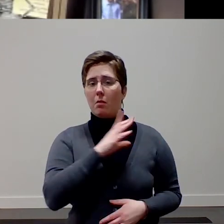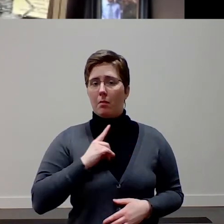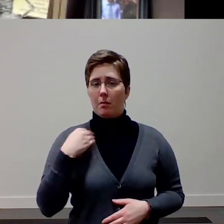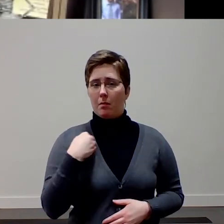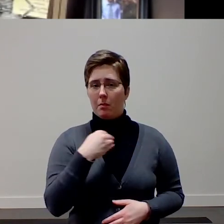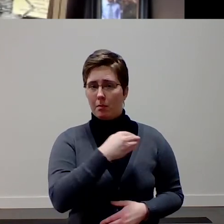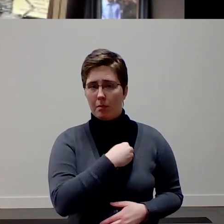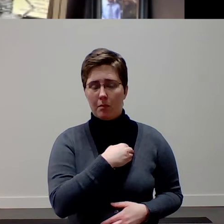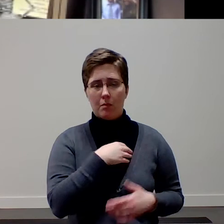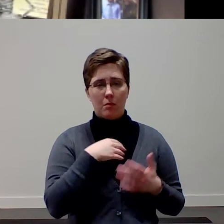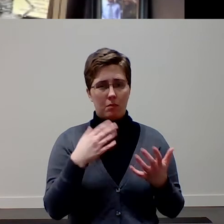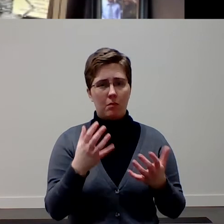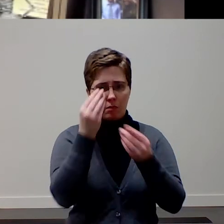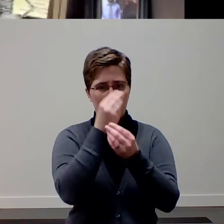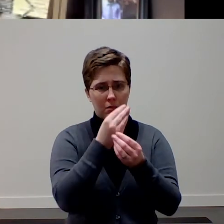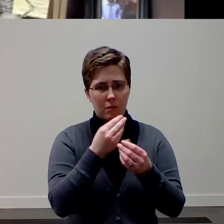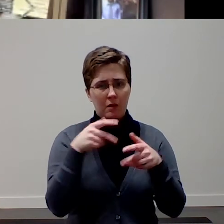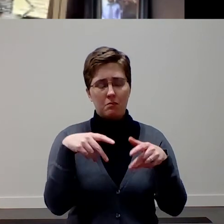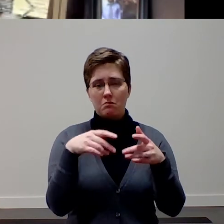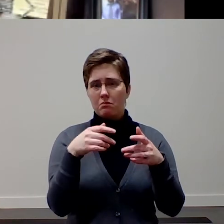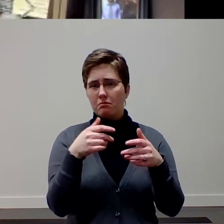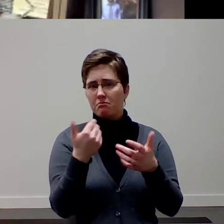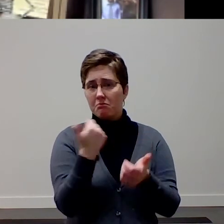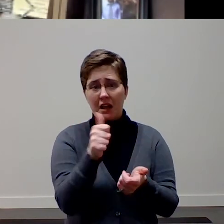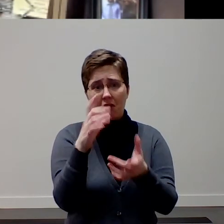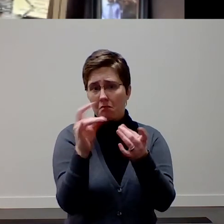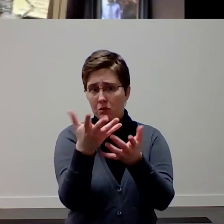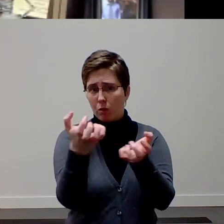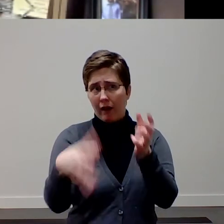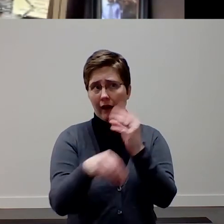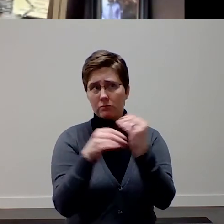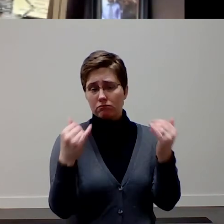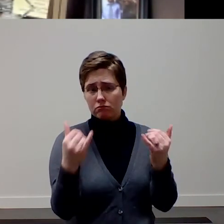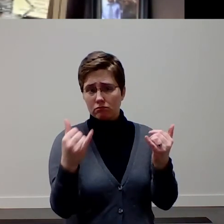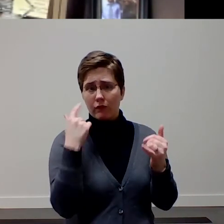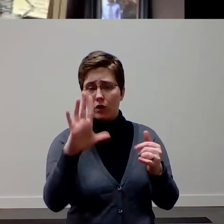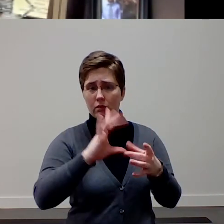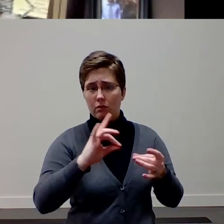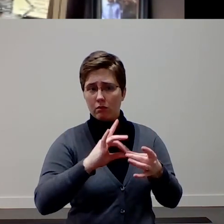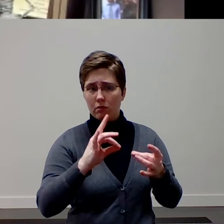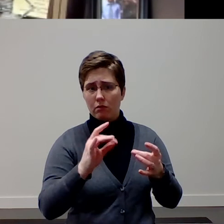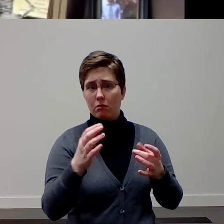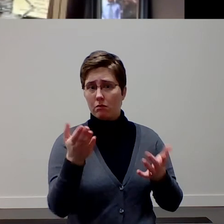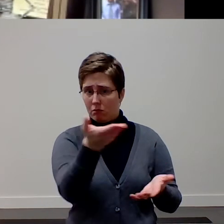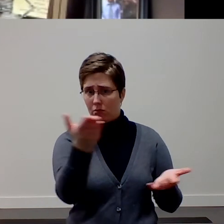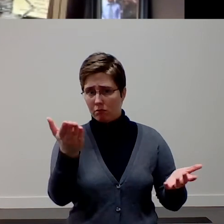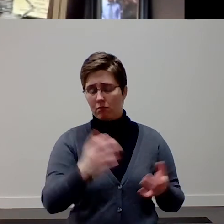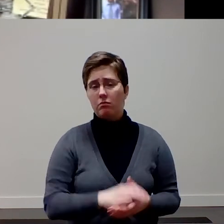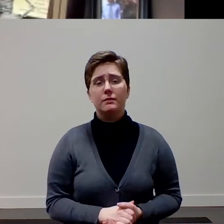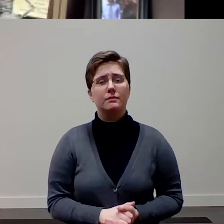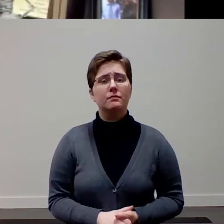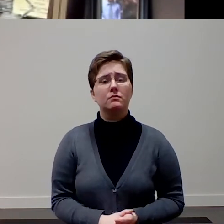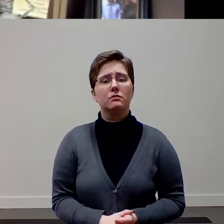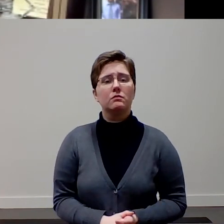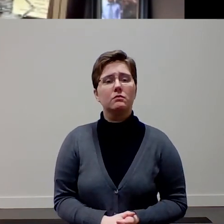how to complete that FAFSA. So that's going to be an exciting thing coming out. That's going to be tomorrow. Obviously, you've heard some news about our Manhattan March, as well